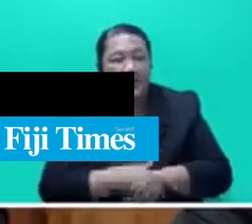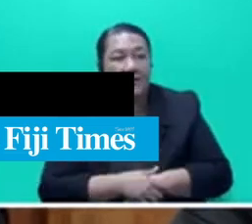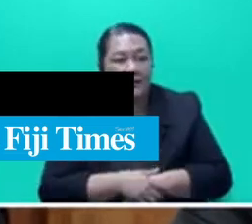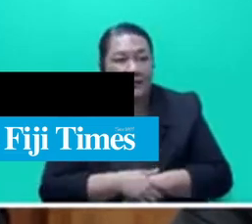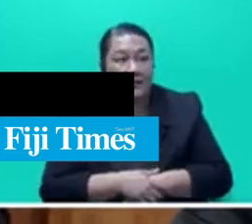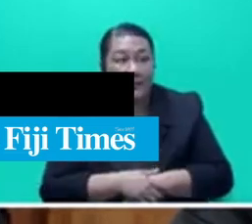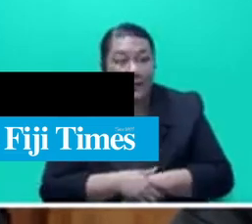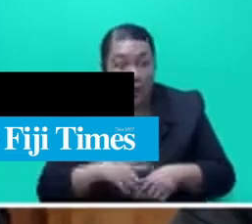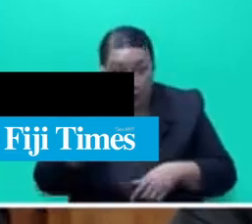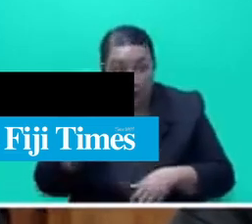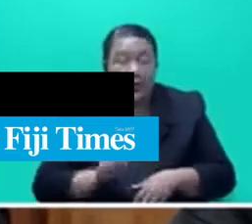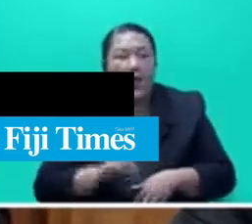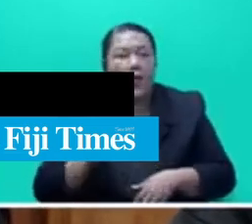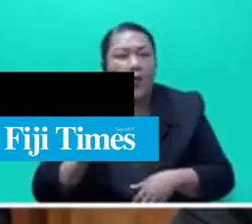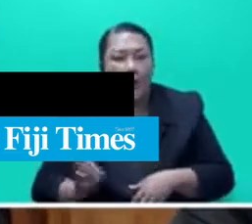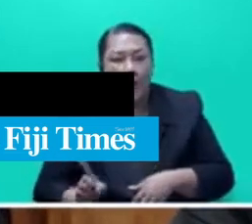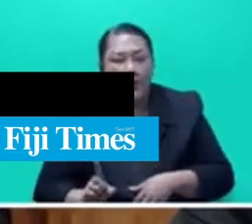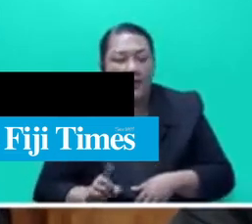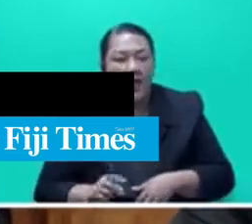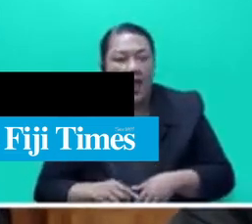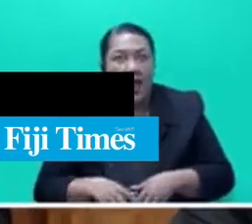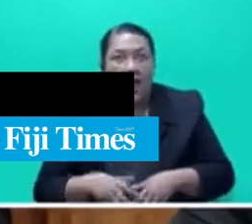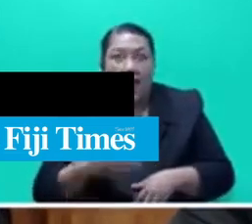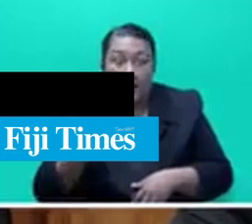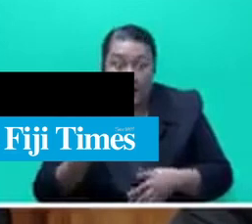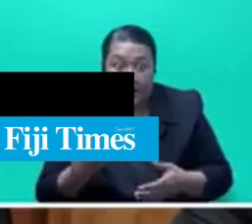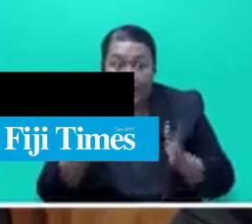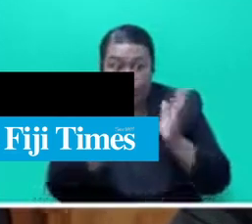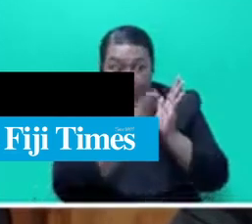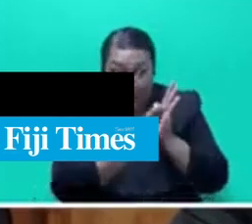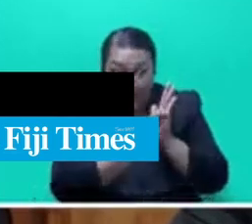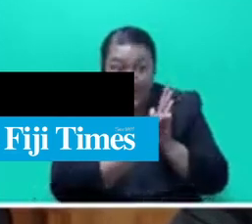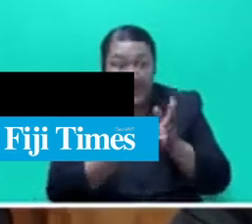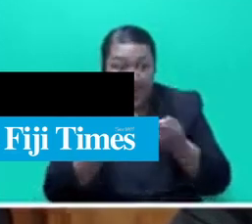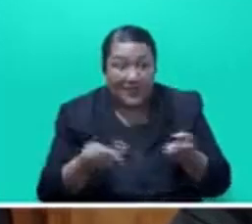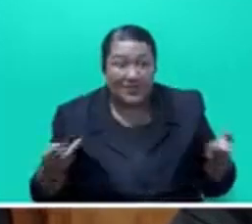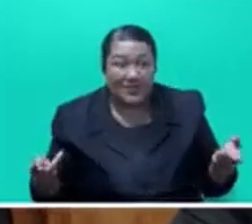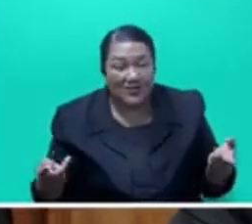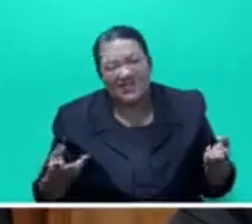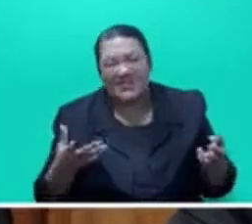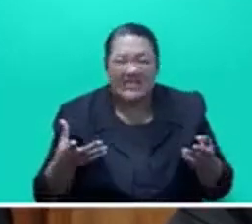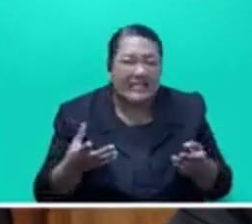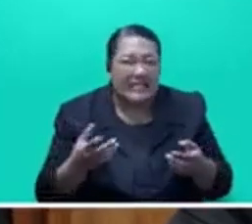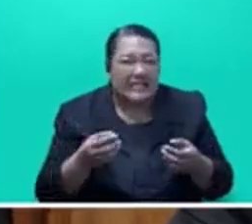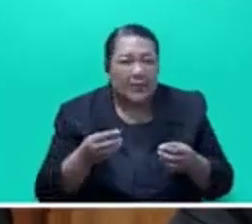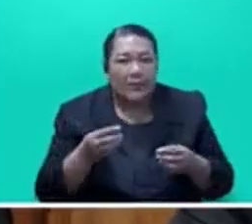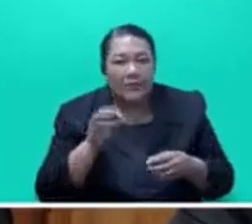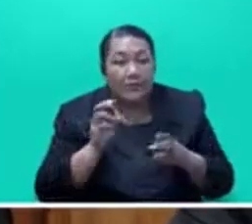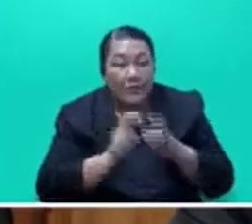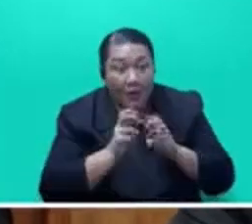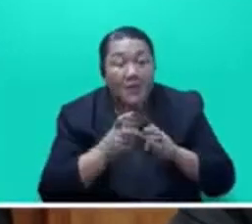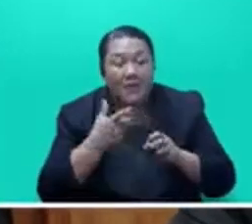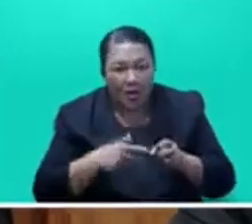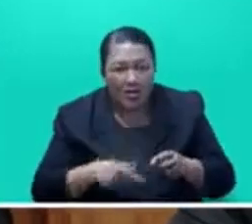mains occur is greater than Water Authority's ability to fix given its budget and resources. So the assets are old and need significant